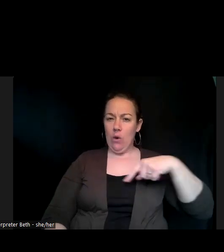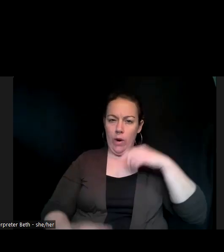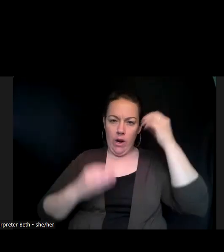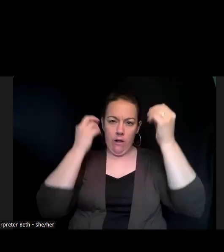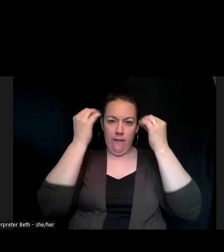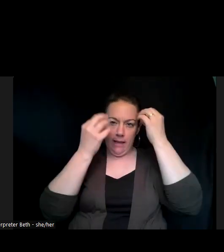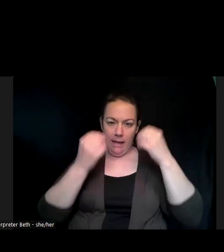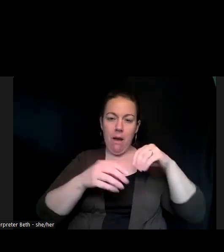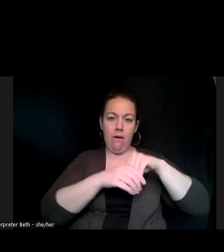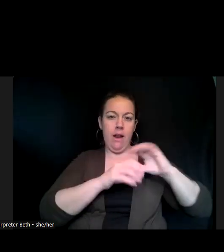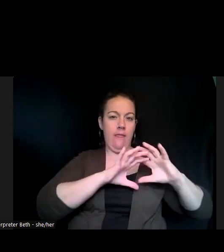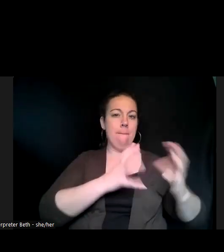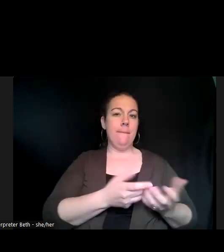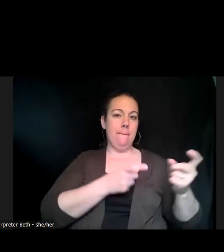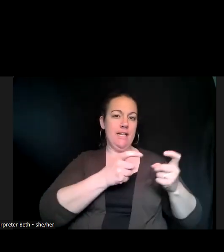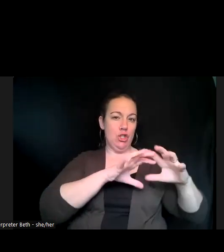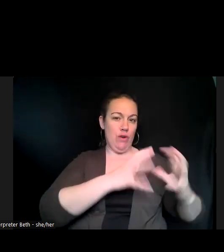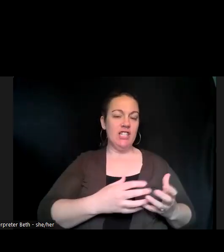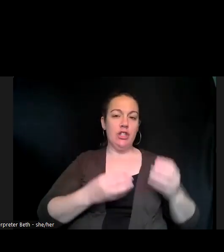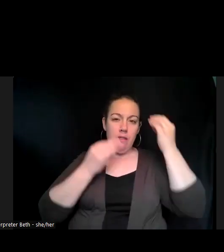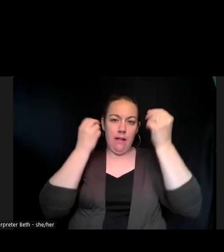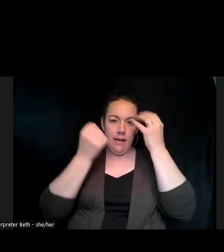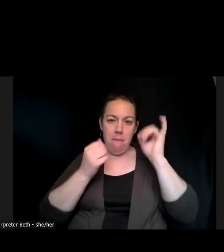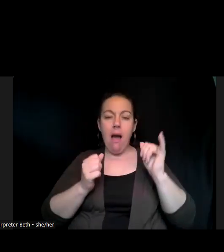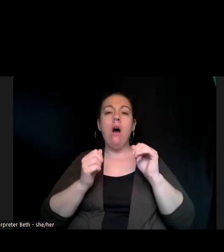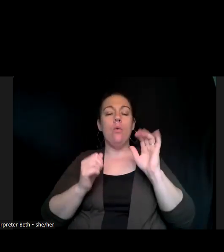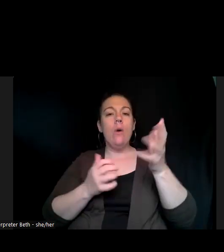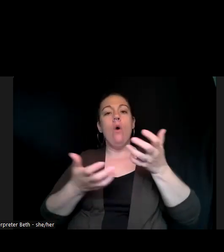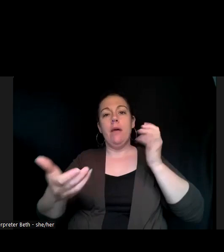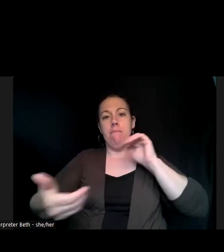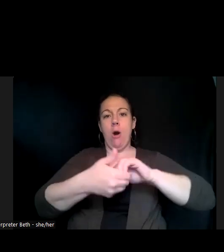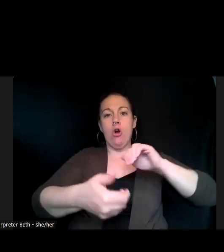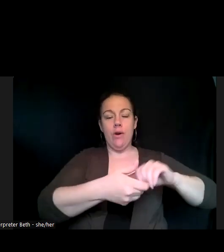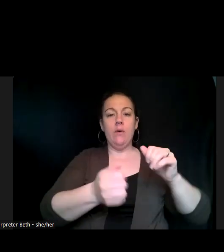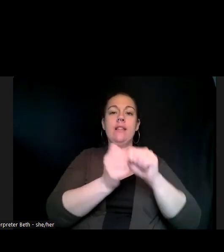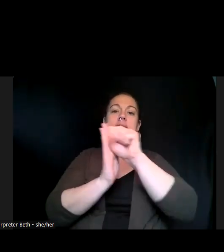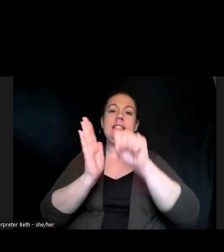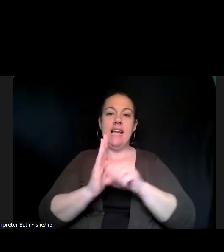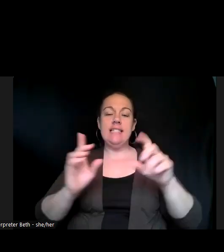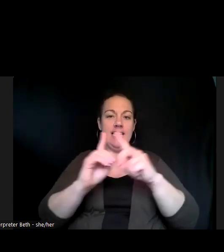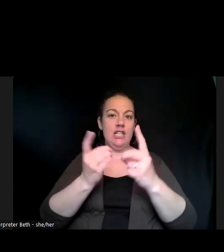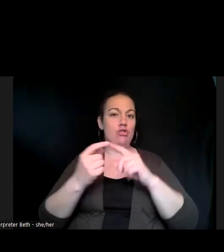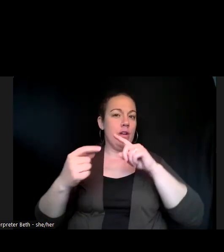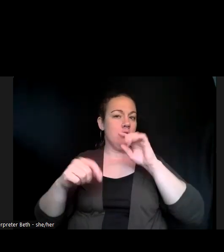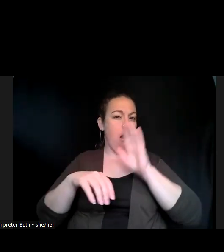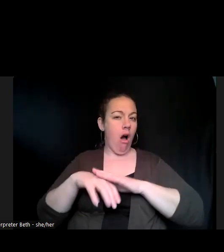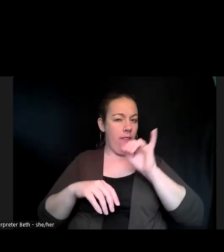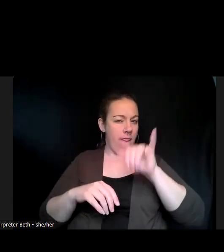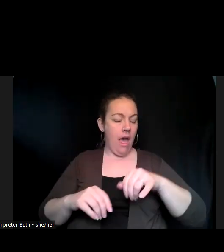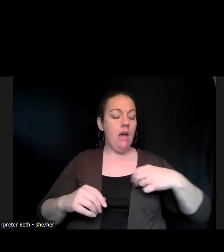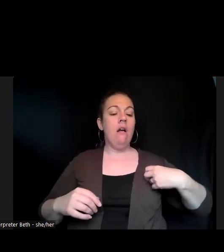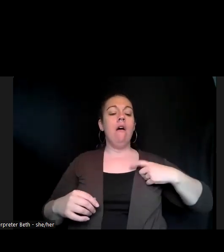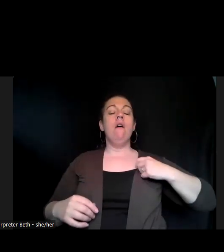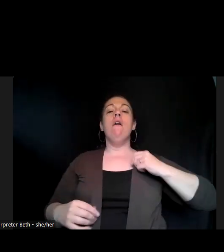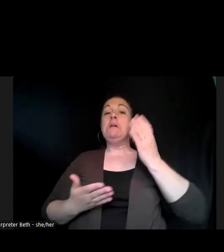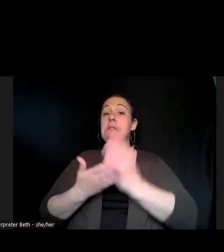with technical assistance for our states and districts on that. But I'll just mention a few ideas. Nicholas mentioned some ideas,